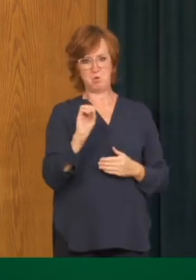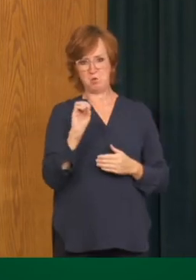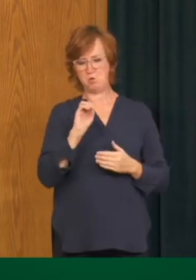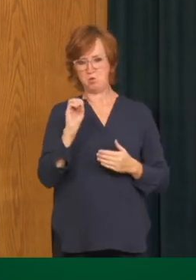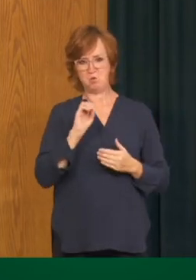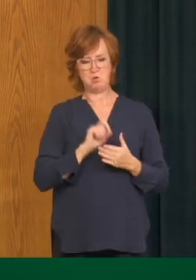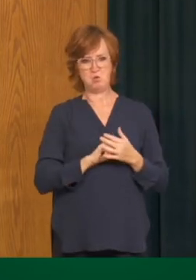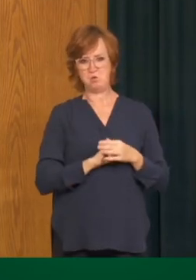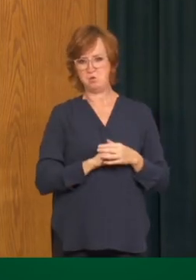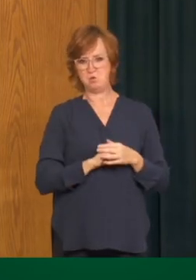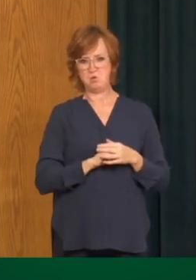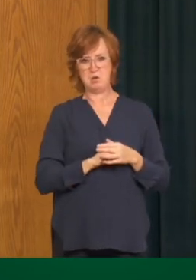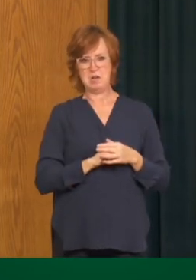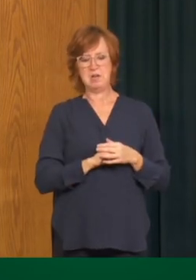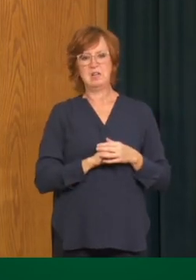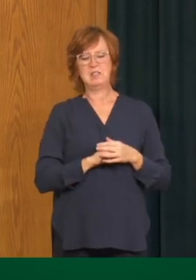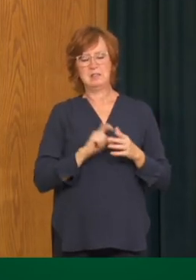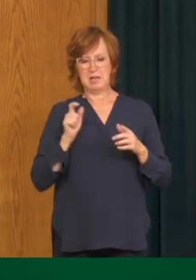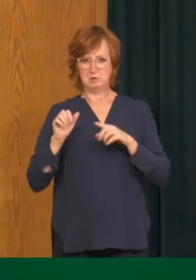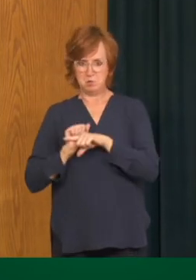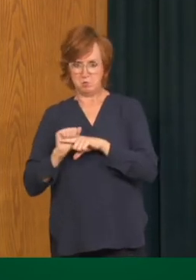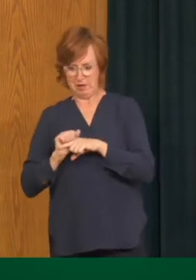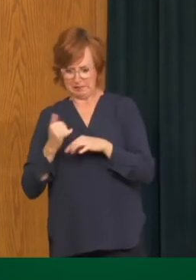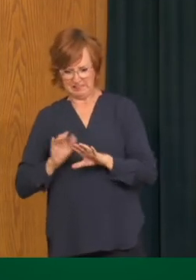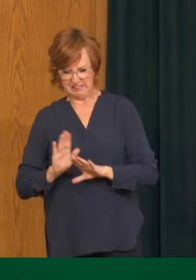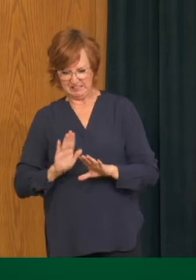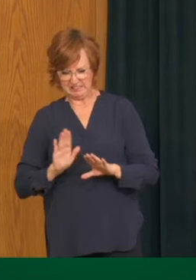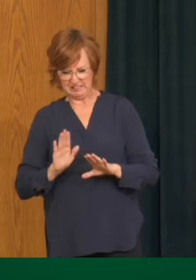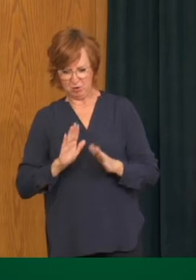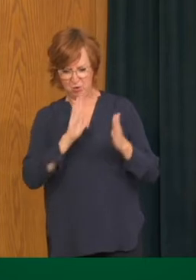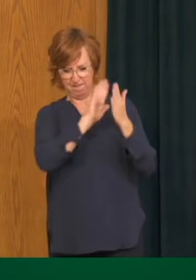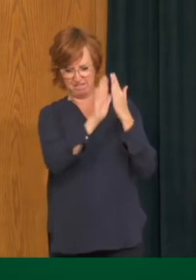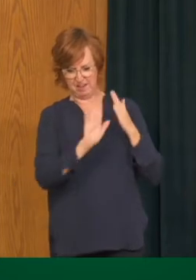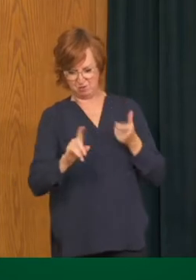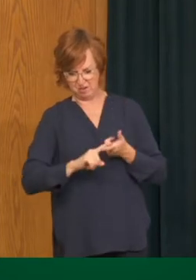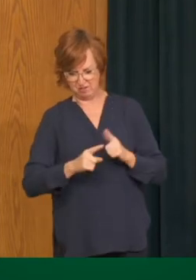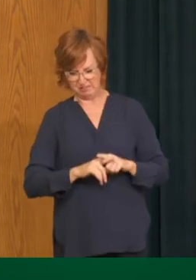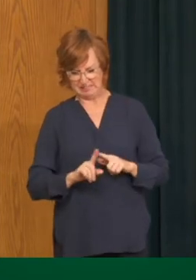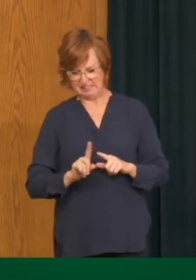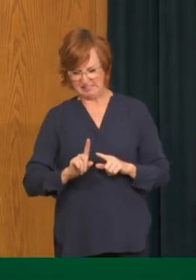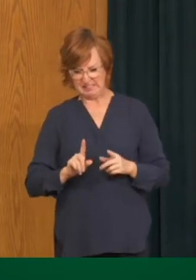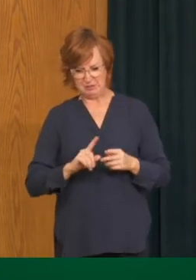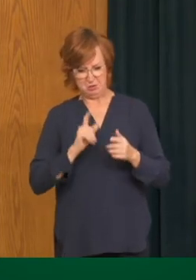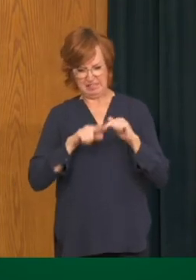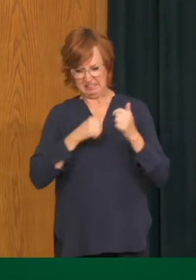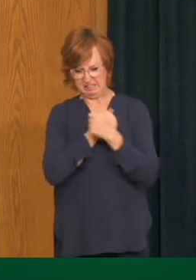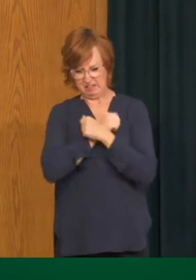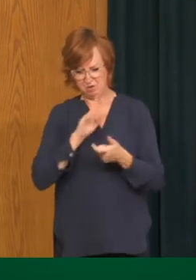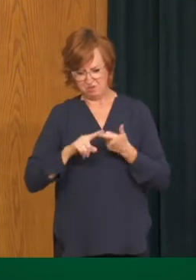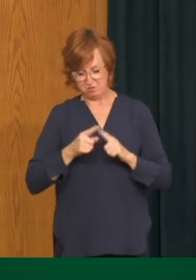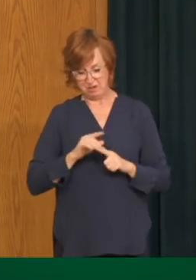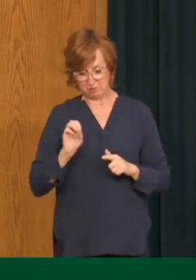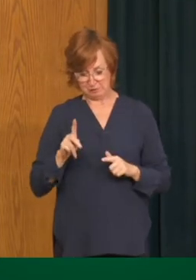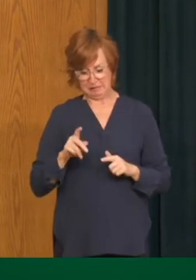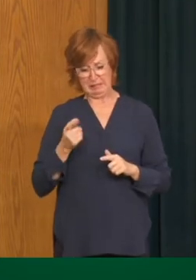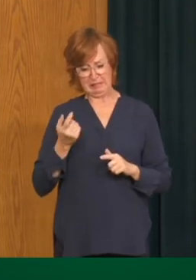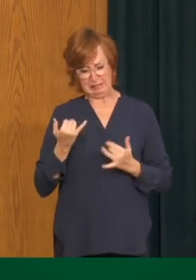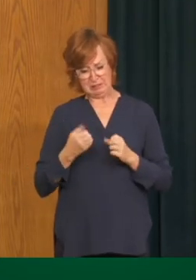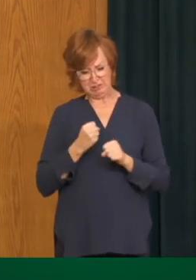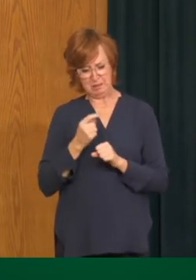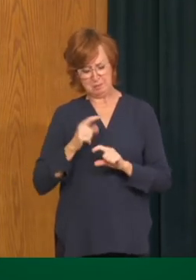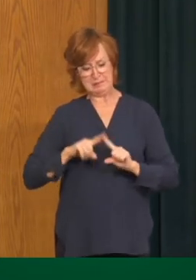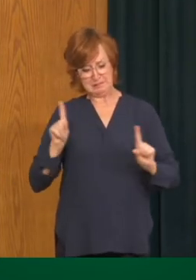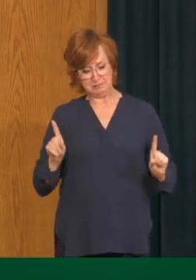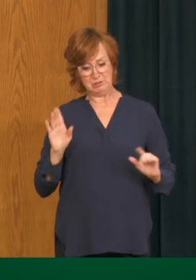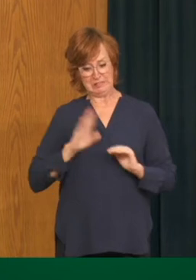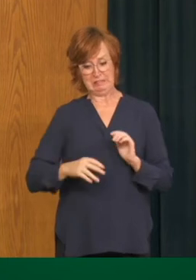so that once children start school, they understand why it's a bit different this year. It's safe. It's really, children should